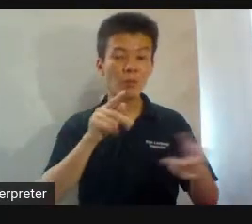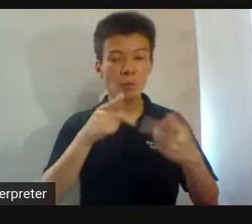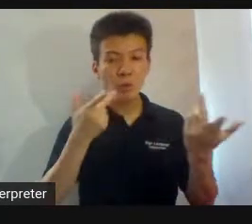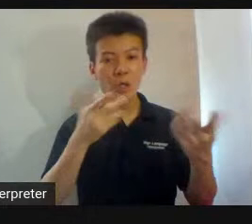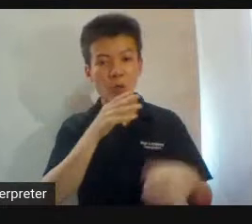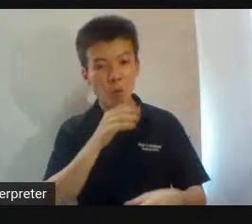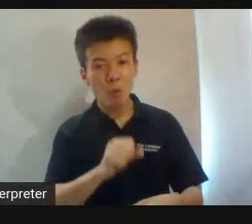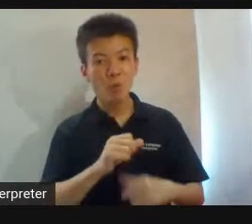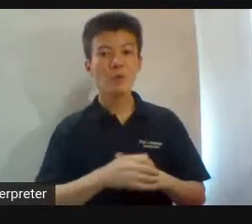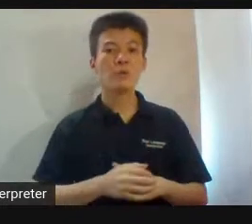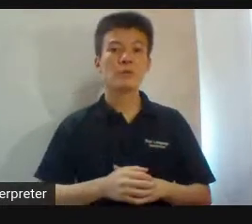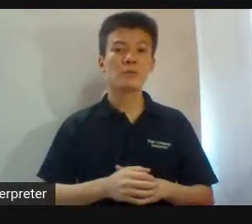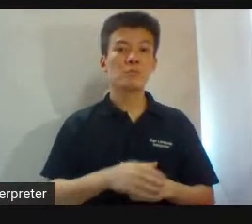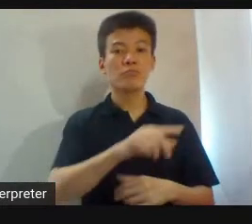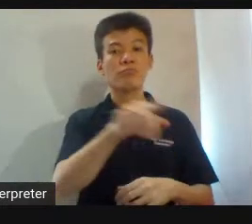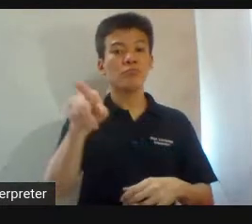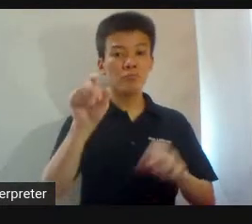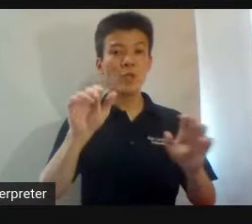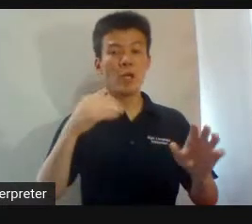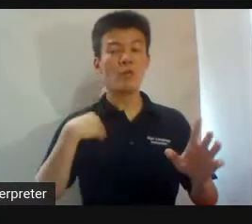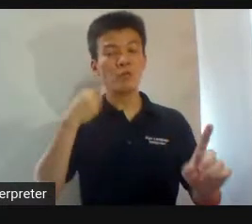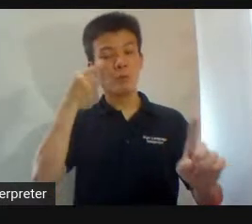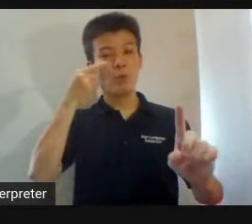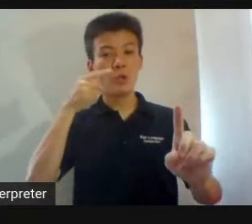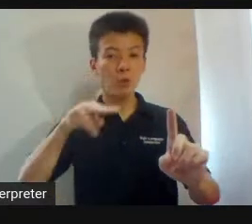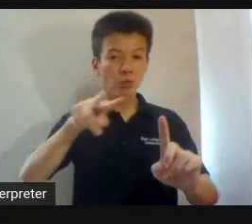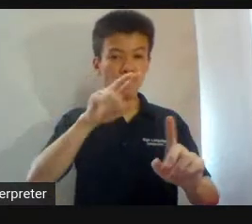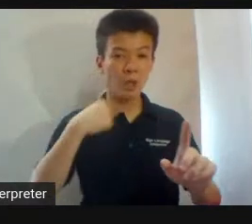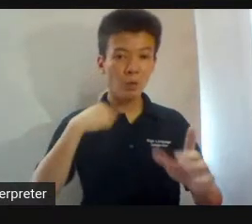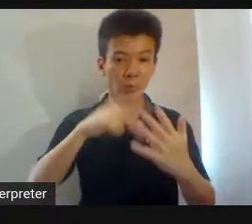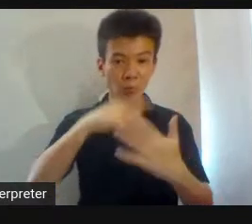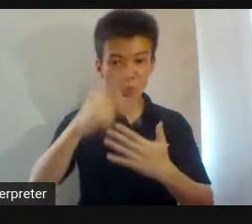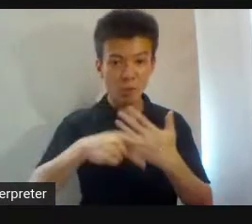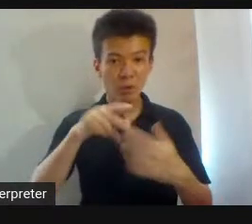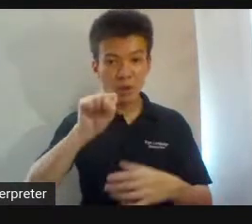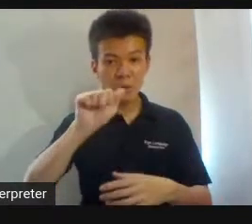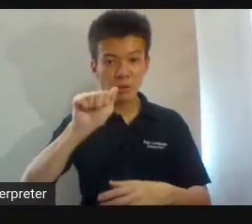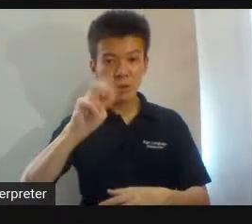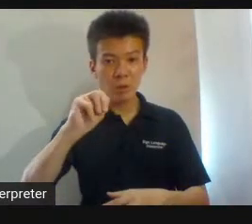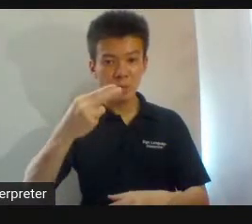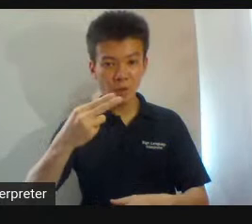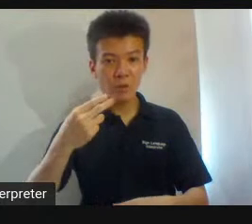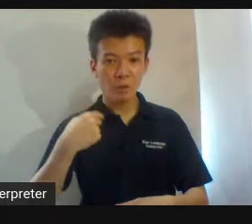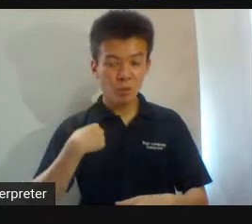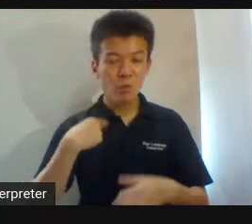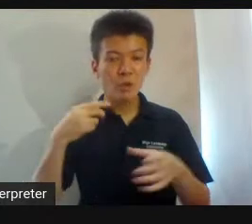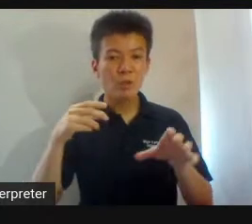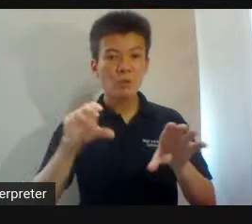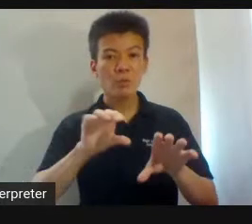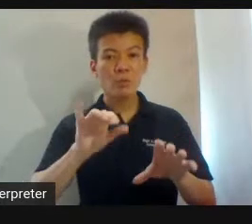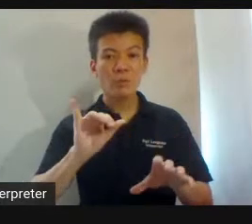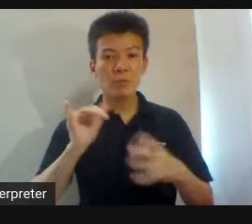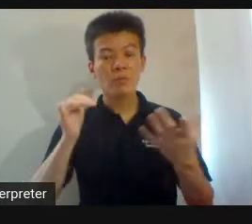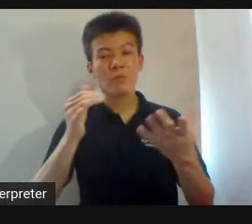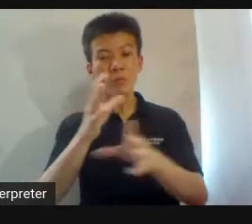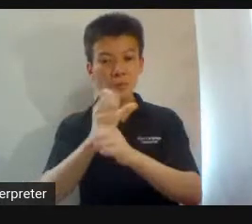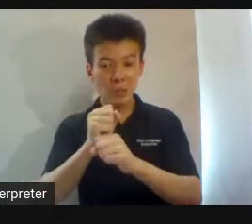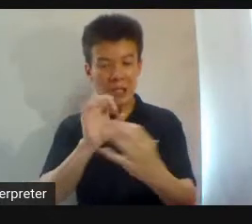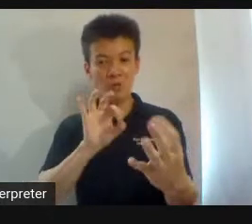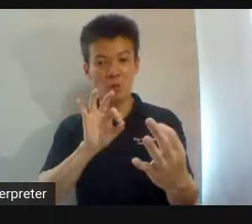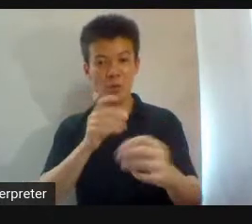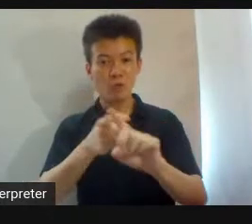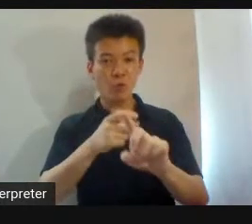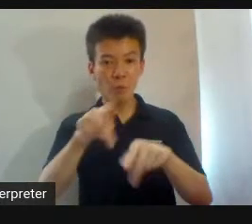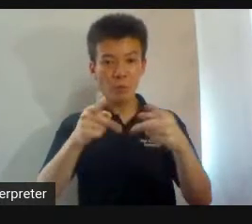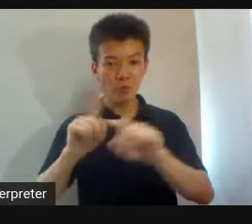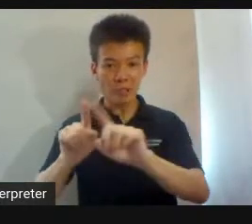old, they also have a point of view. And in our programs in SAMH, we do kind of get feedback from people